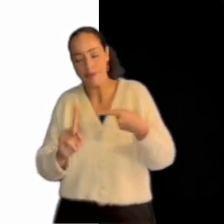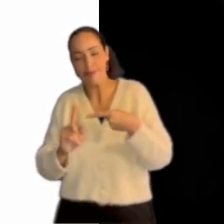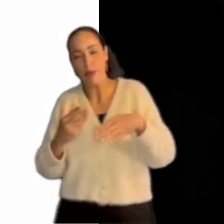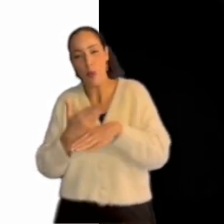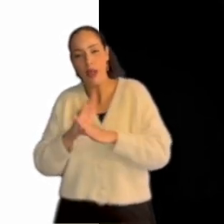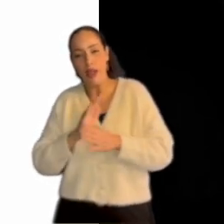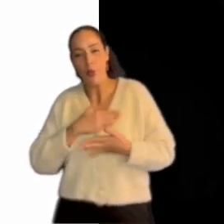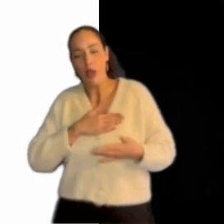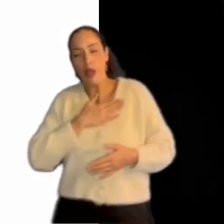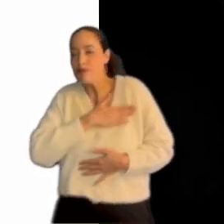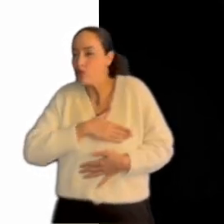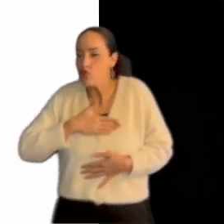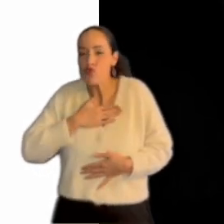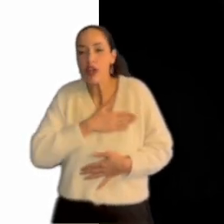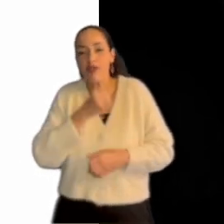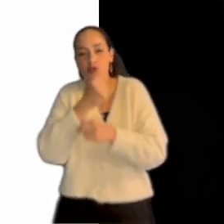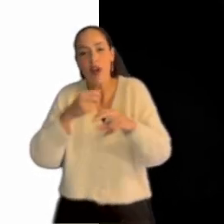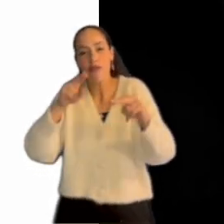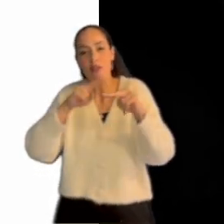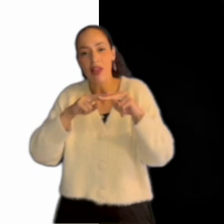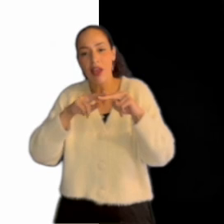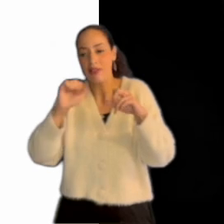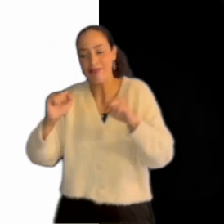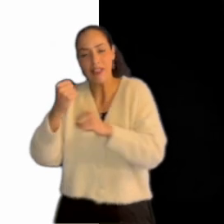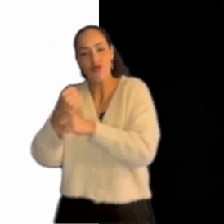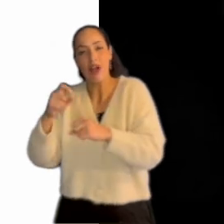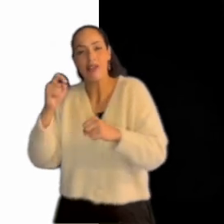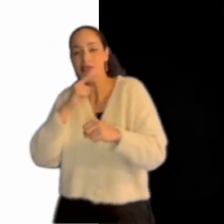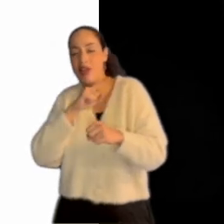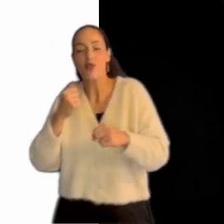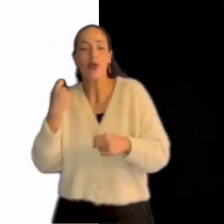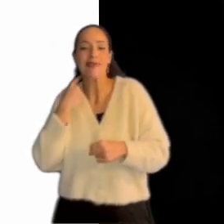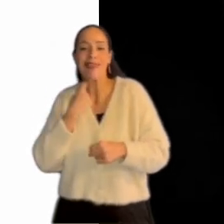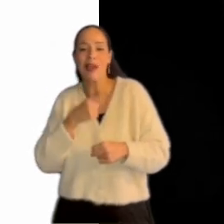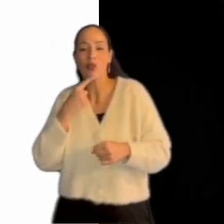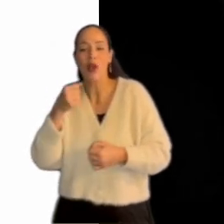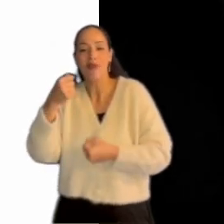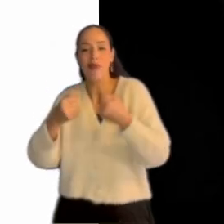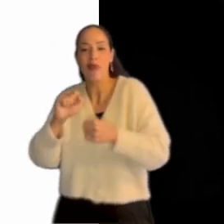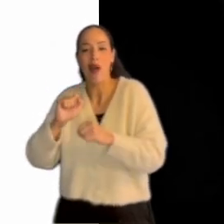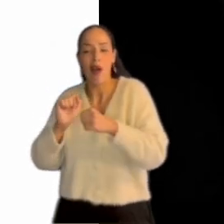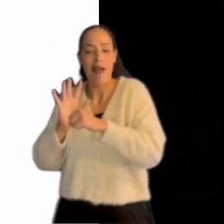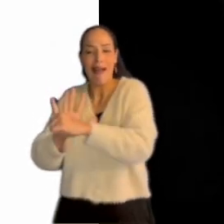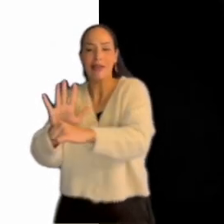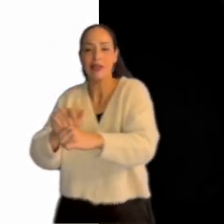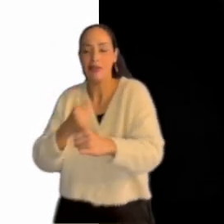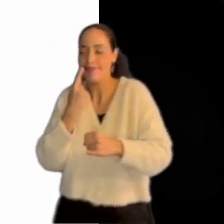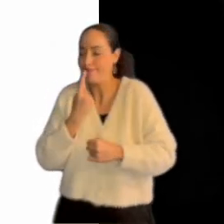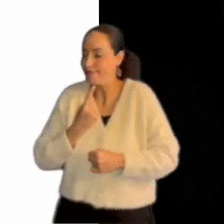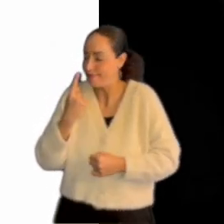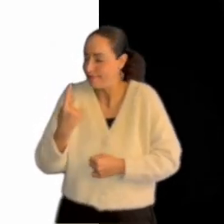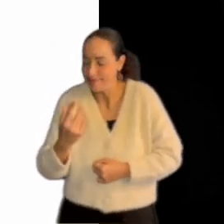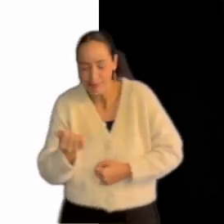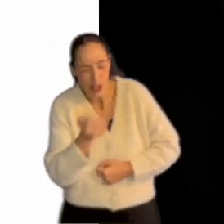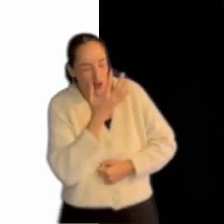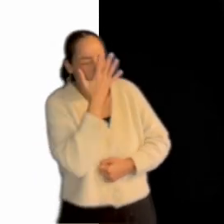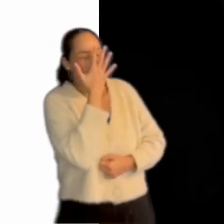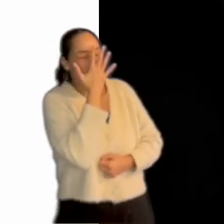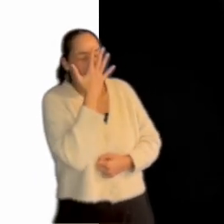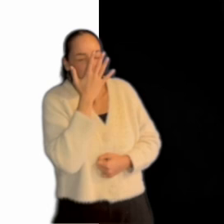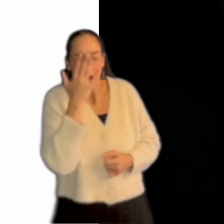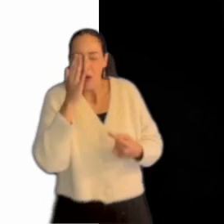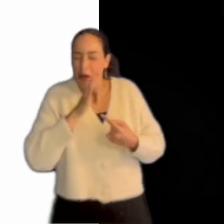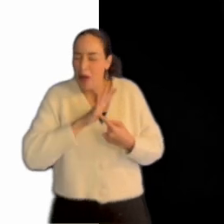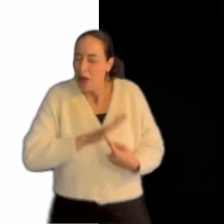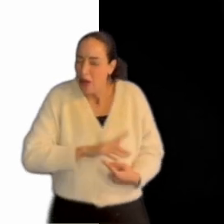driving. Shame had engulfed him, plunging him into a place so dark he could not bear for his family to find him there. In her work with him,